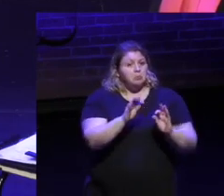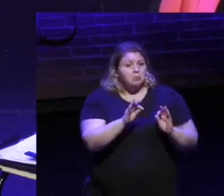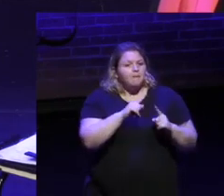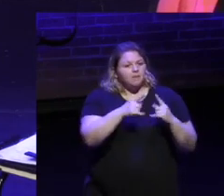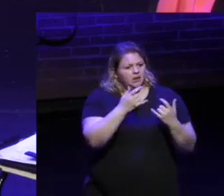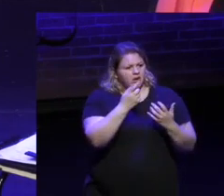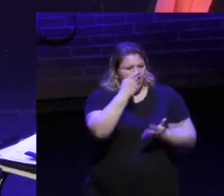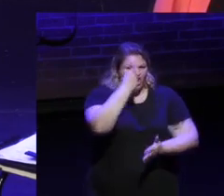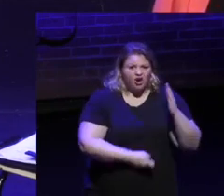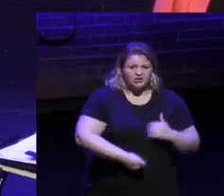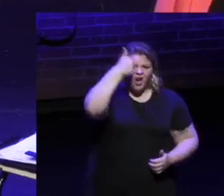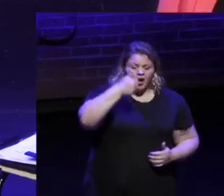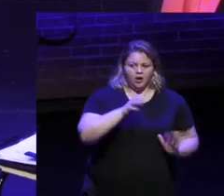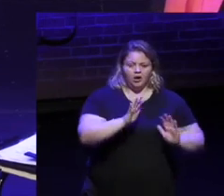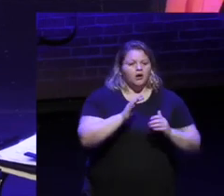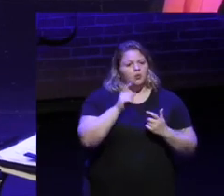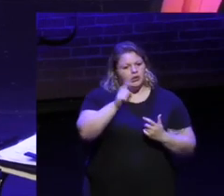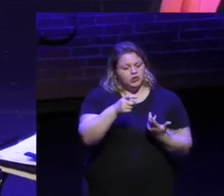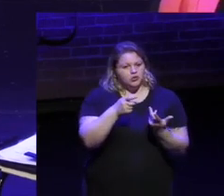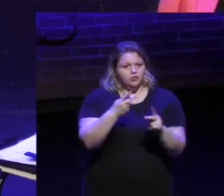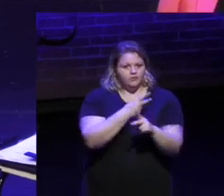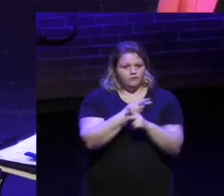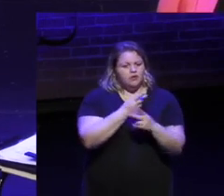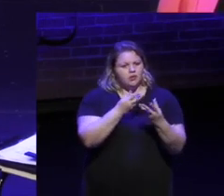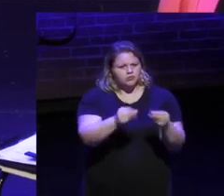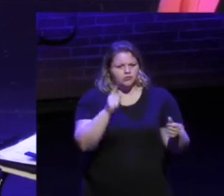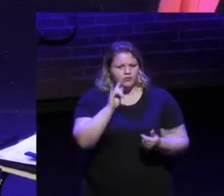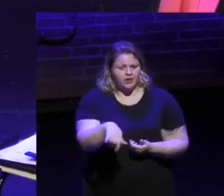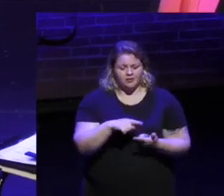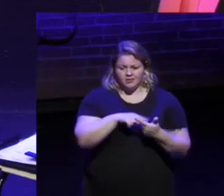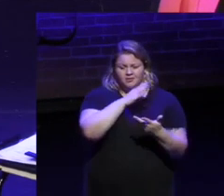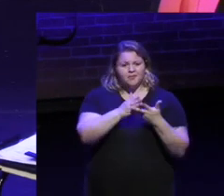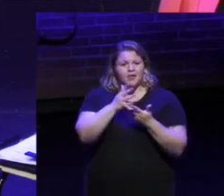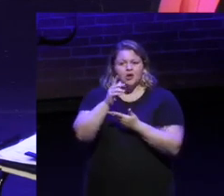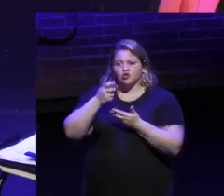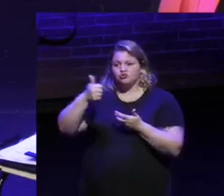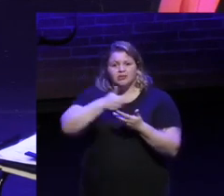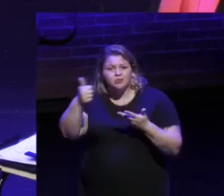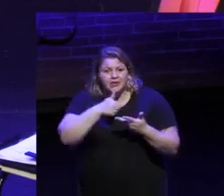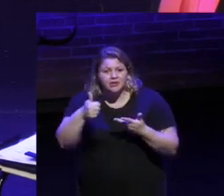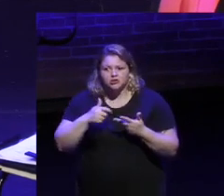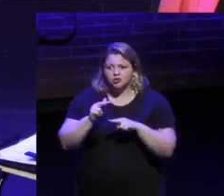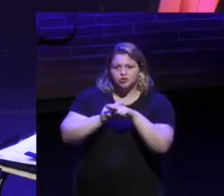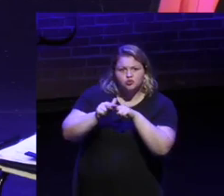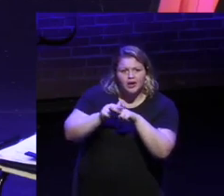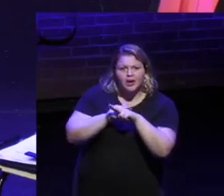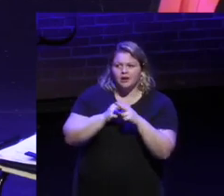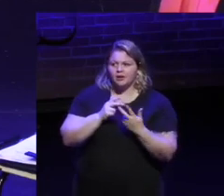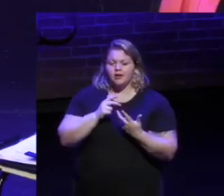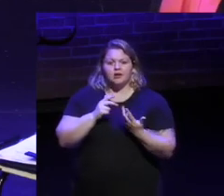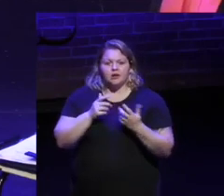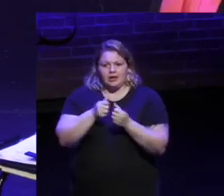prices skyrocket. I want the arts community to be part of our transportation solution as we work to expand rail service. We're here in